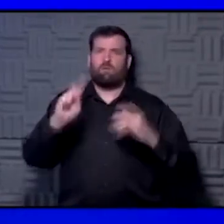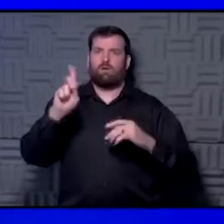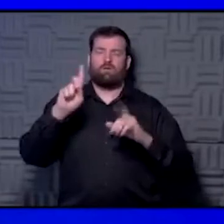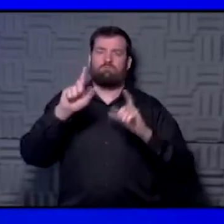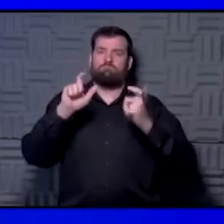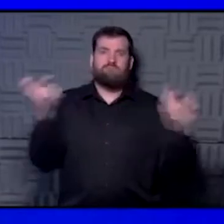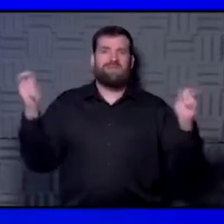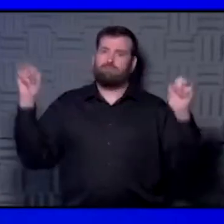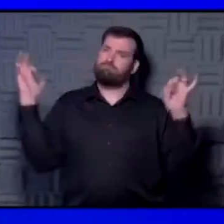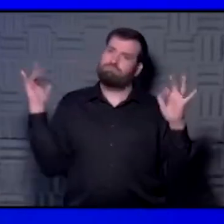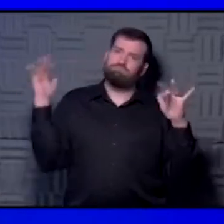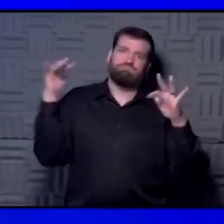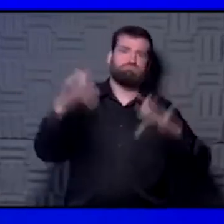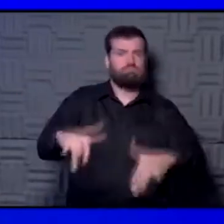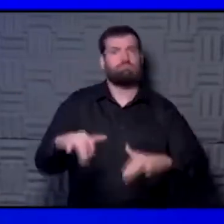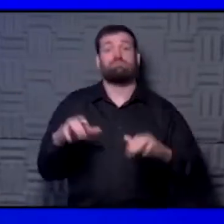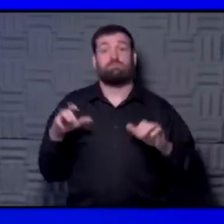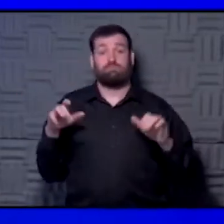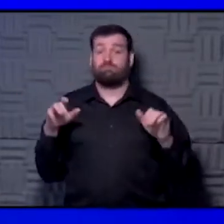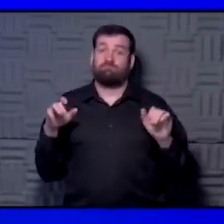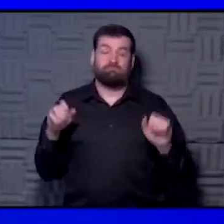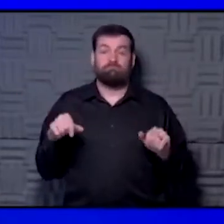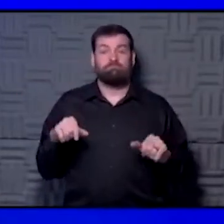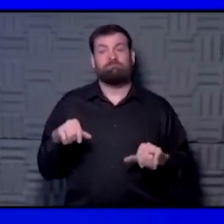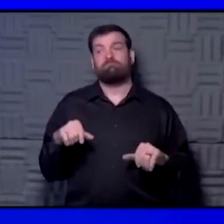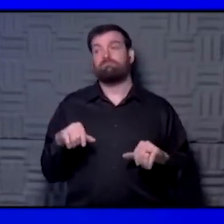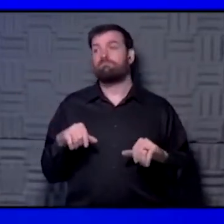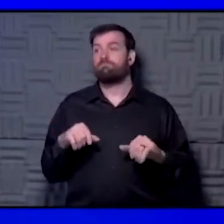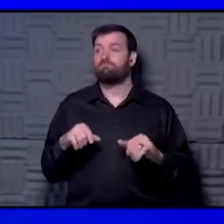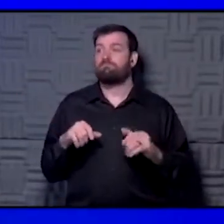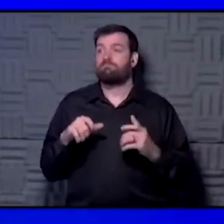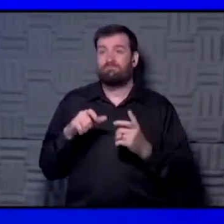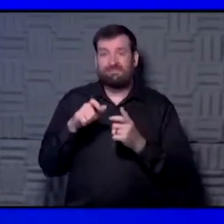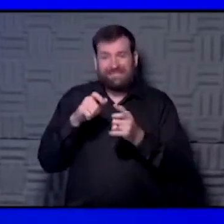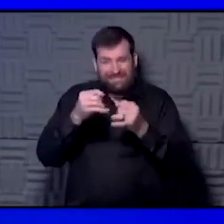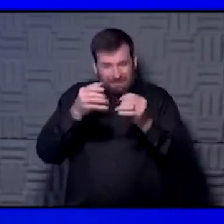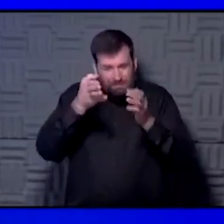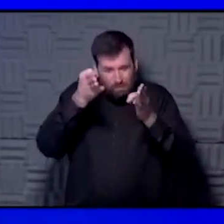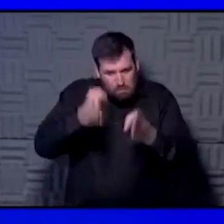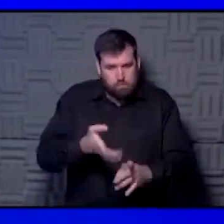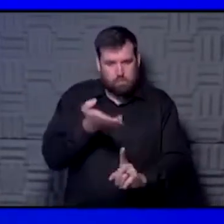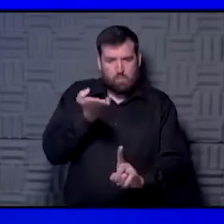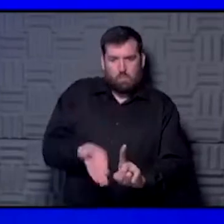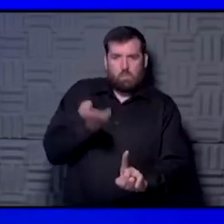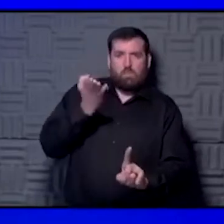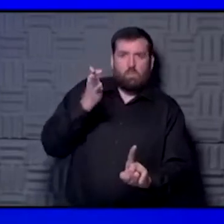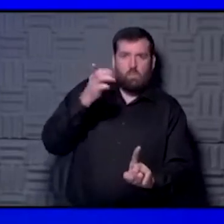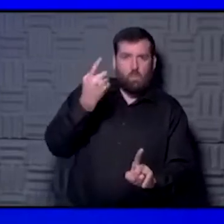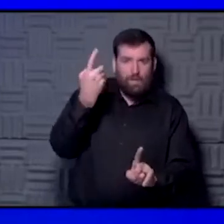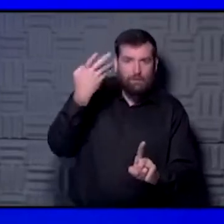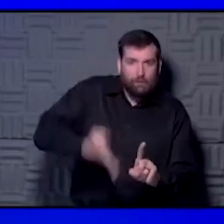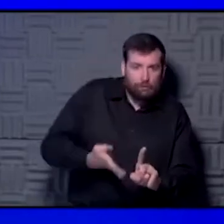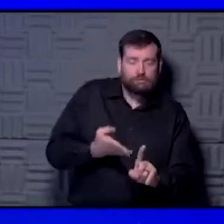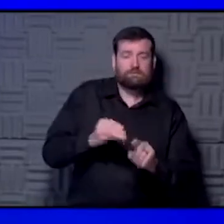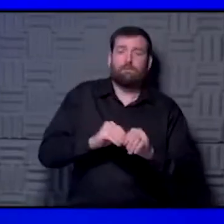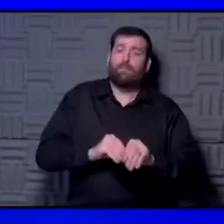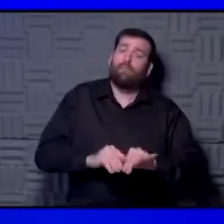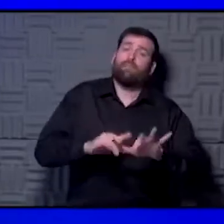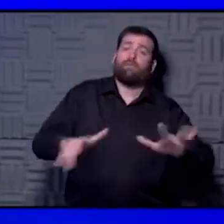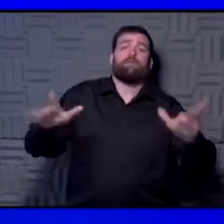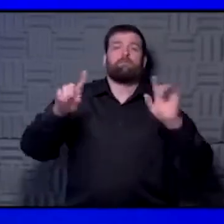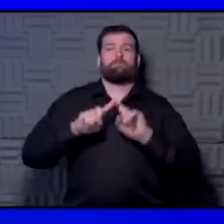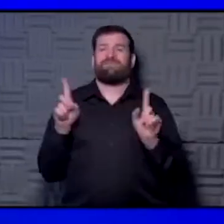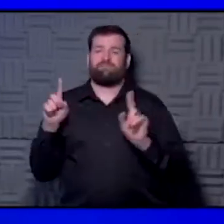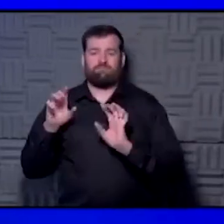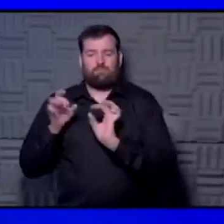gathering. So that could certainly be, I don't know if it's just an individual go out there and spreading it as a super spreading person. I think it's